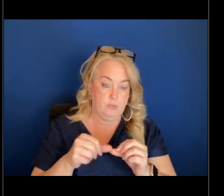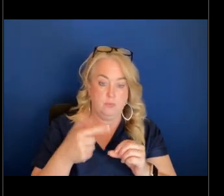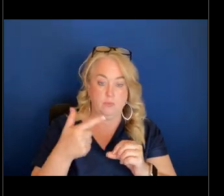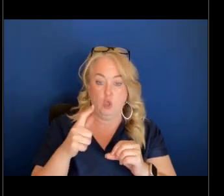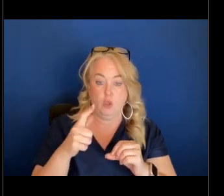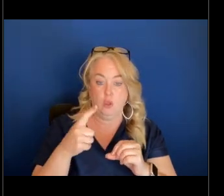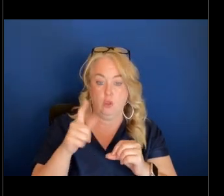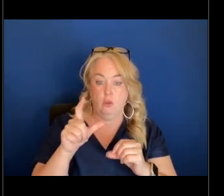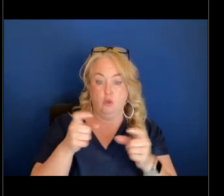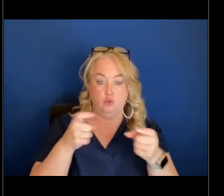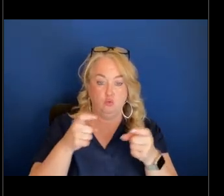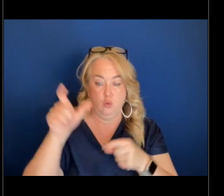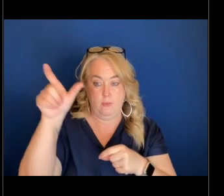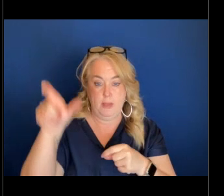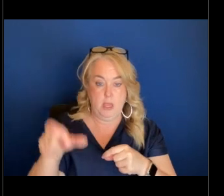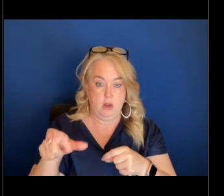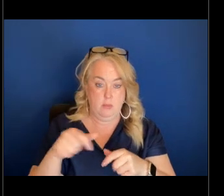GoToWebinar control panel.